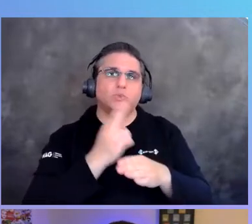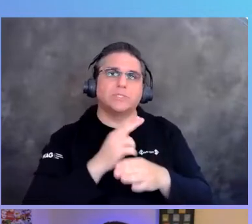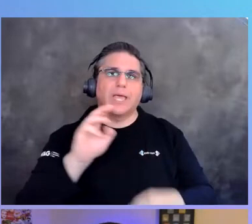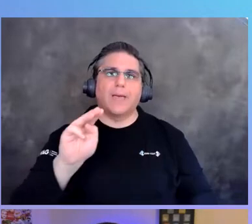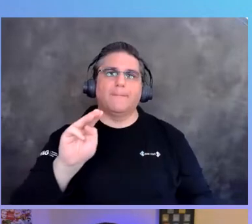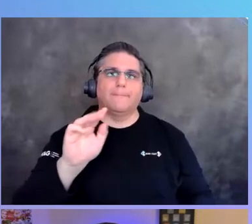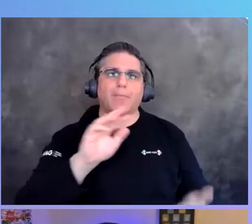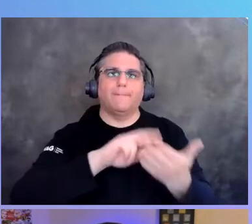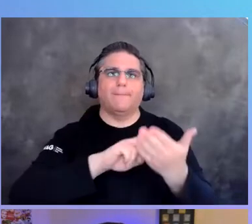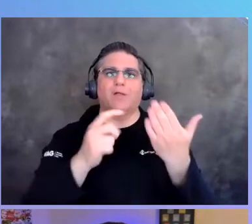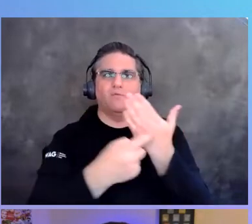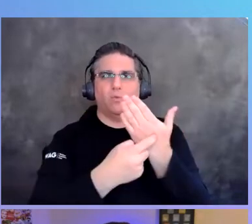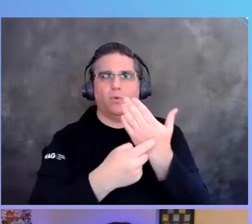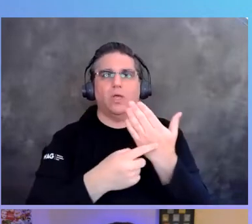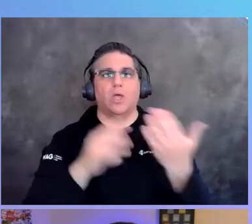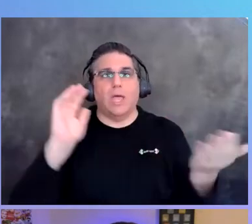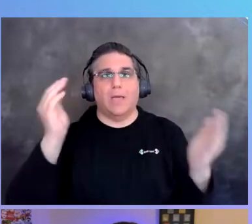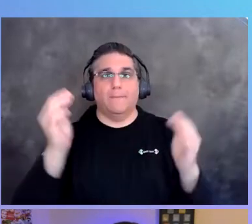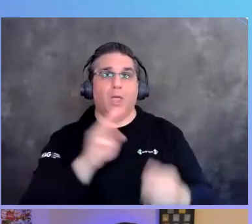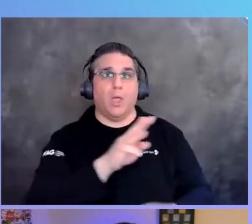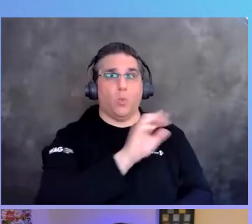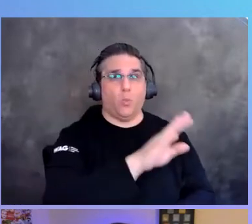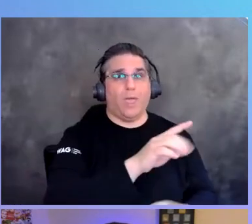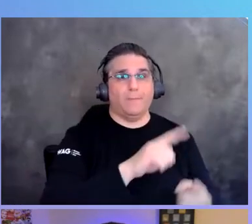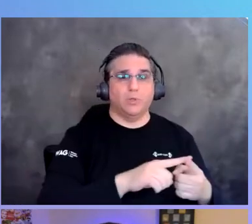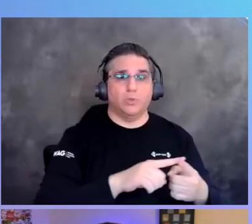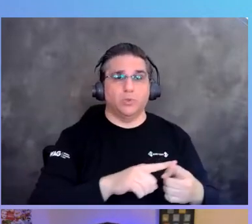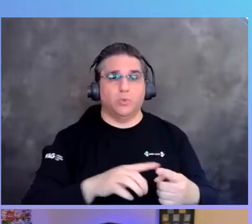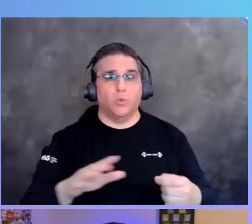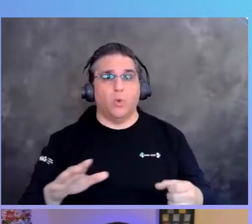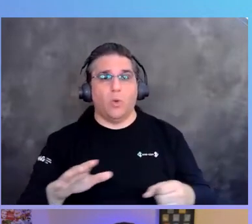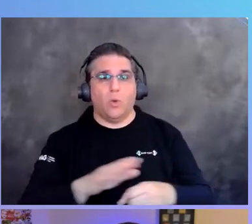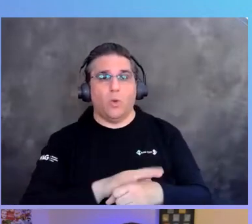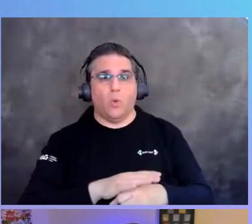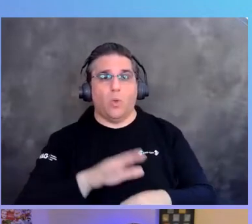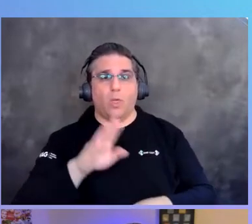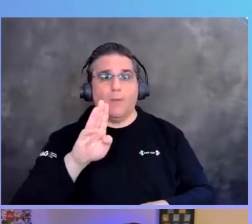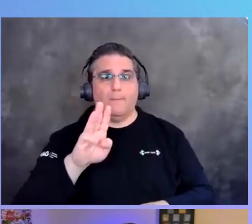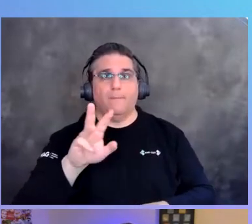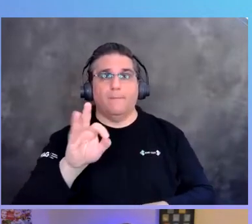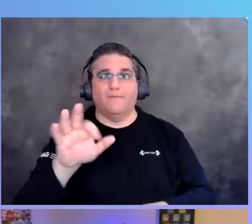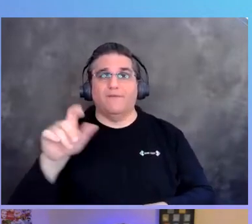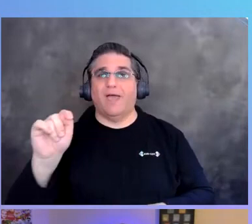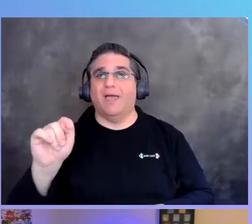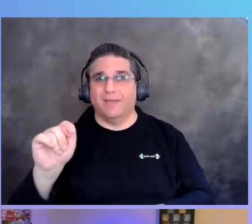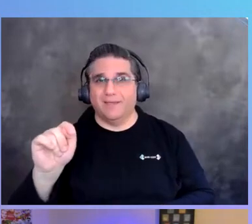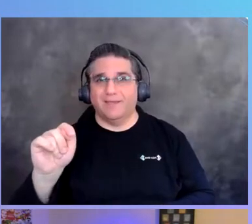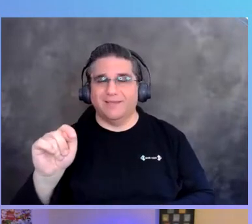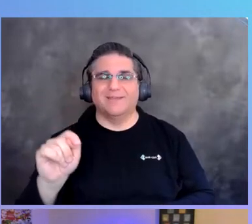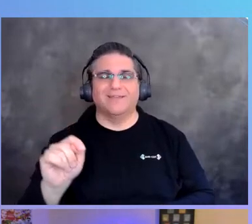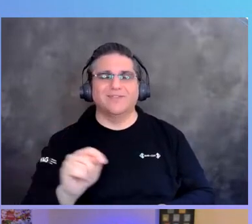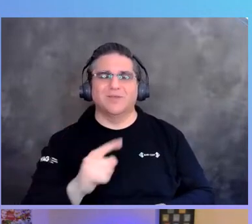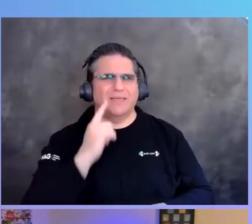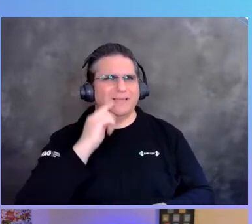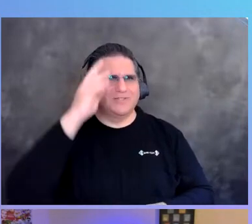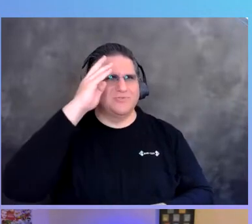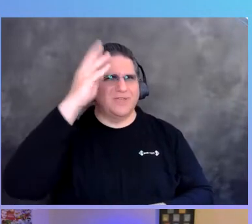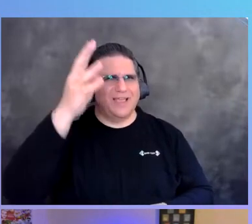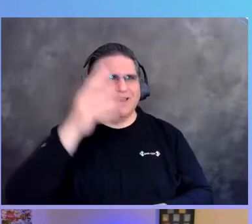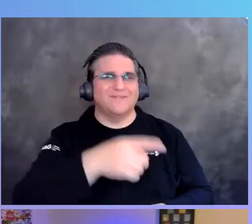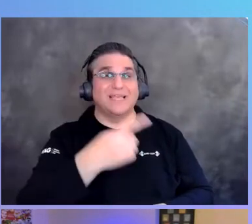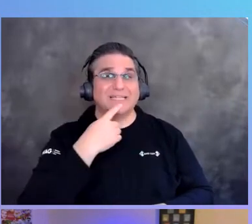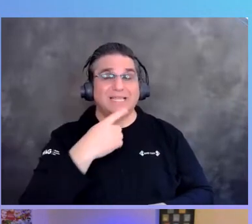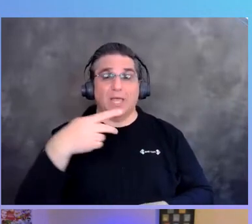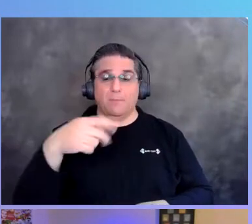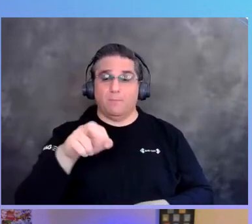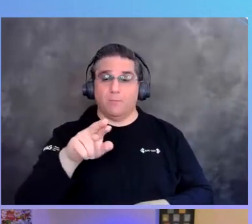to a whole buffet. And I think this is a perfectly valid approach, and it's actually kind of creative. It explains that the perceivable